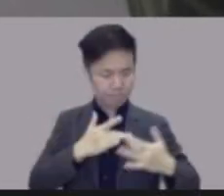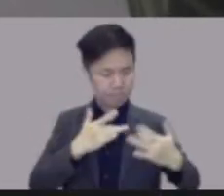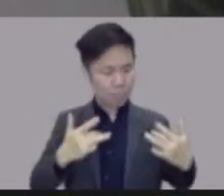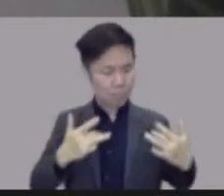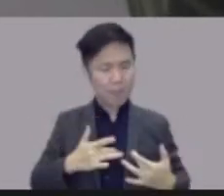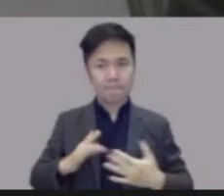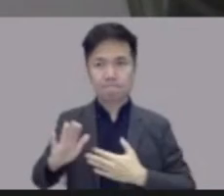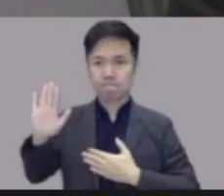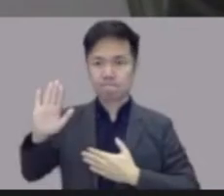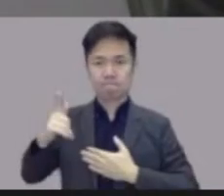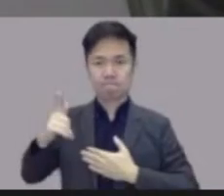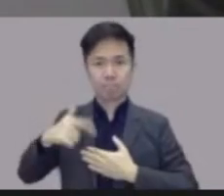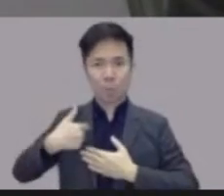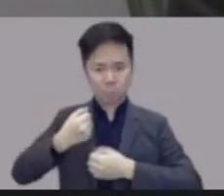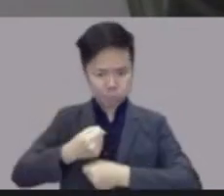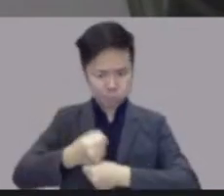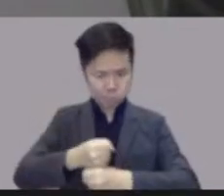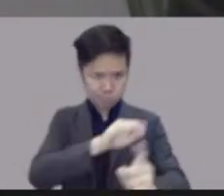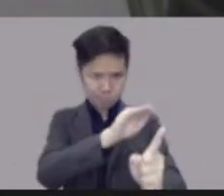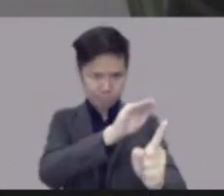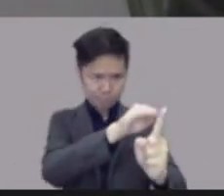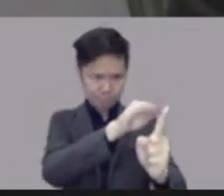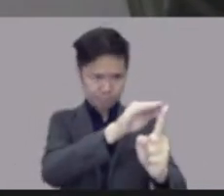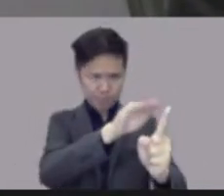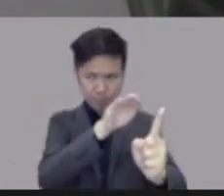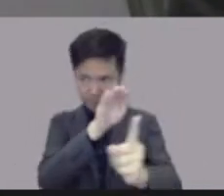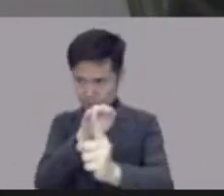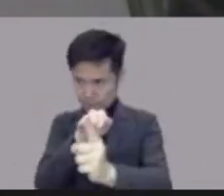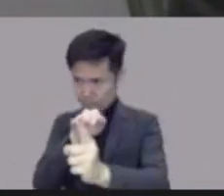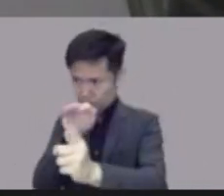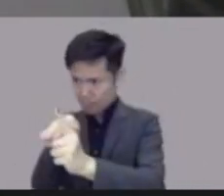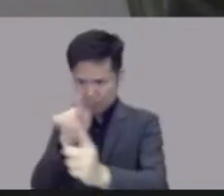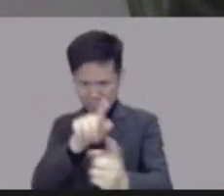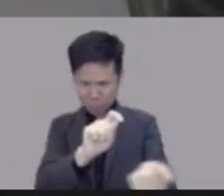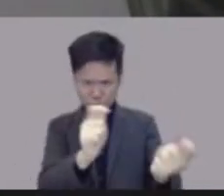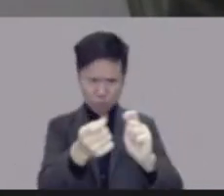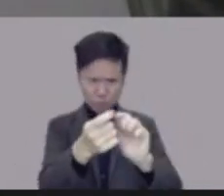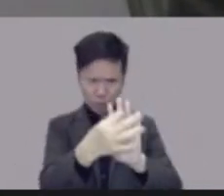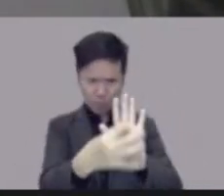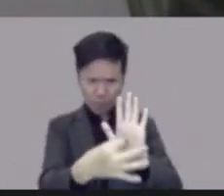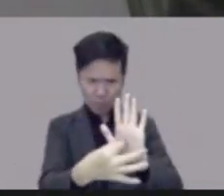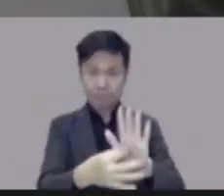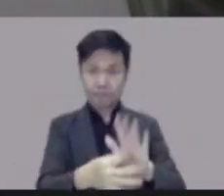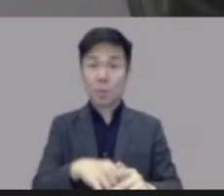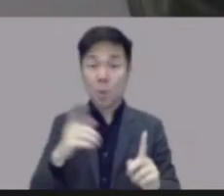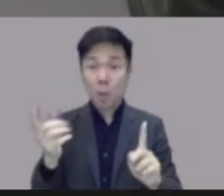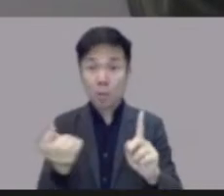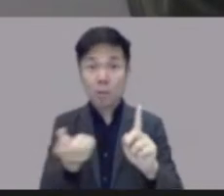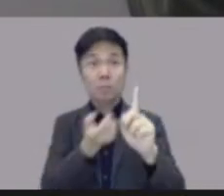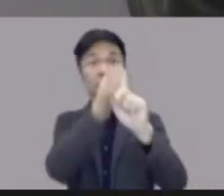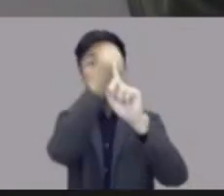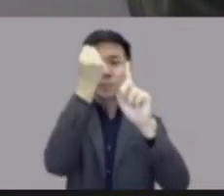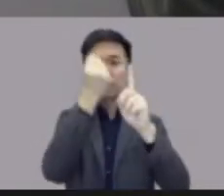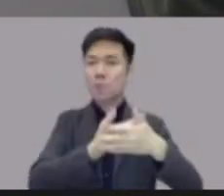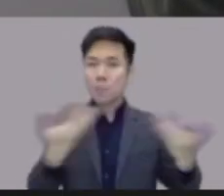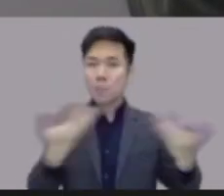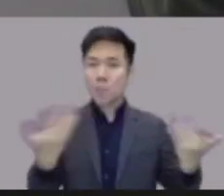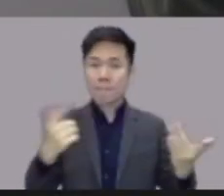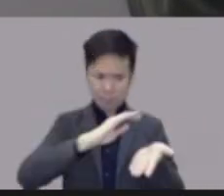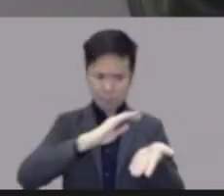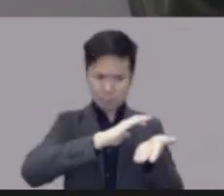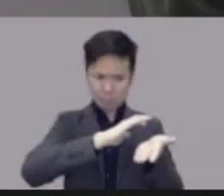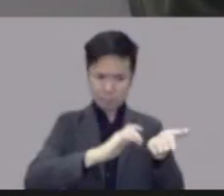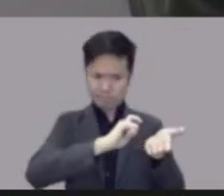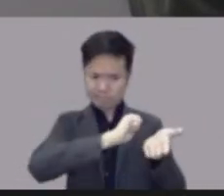policy-led solution to this environmental crisis one of our crowning achievements is the drafting of the very first